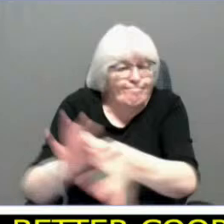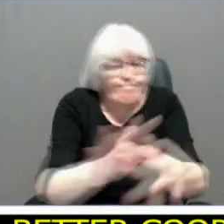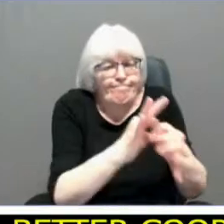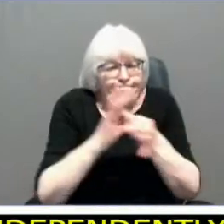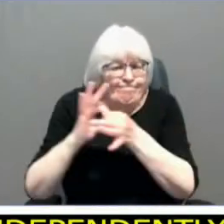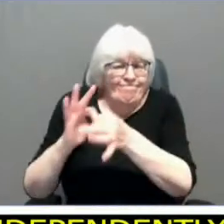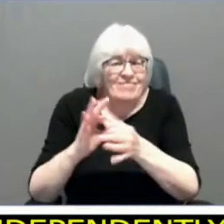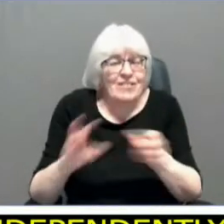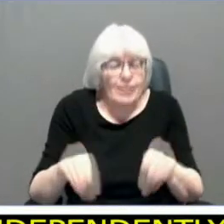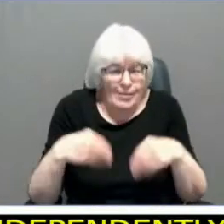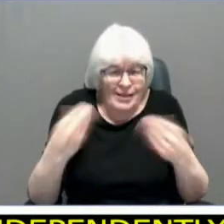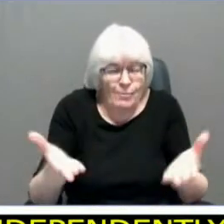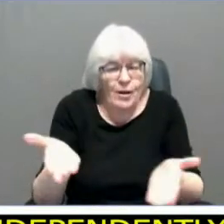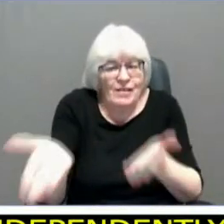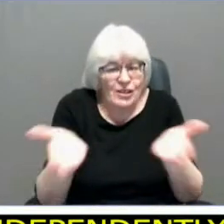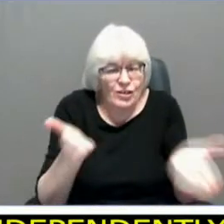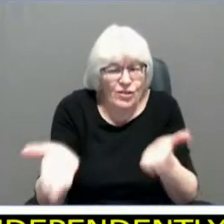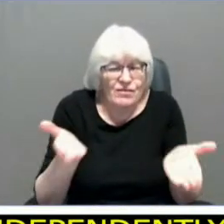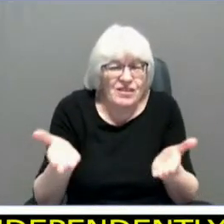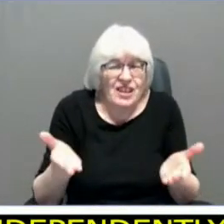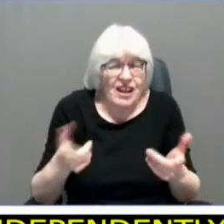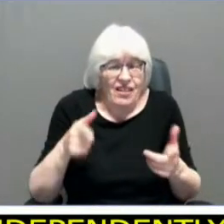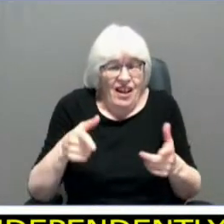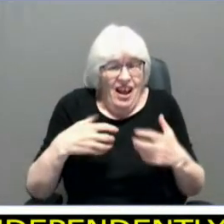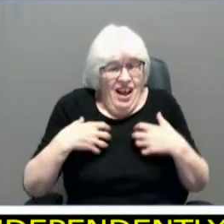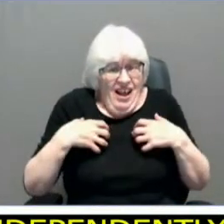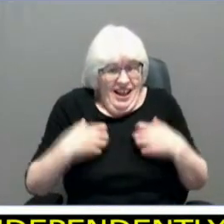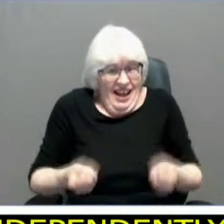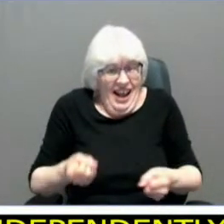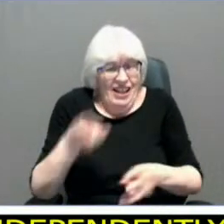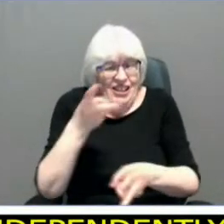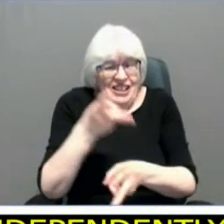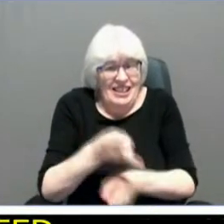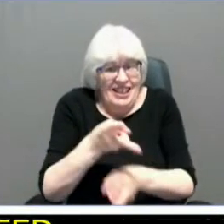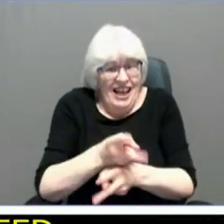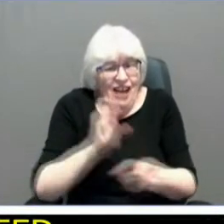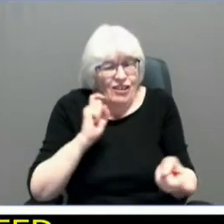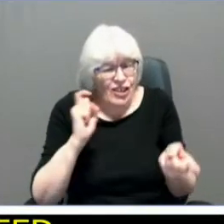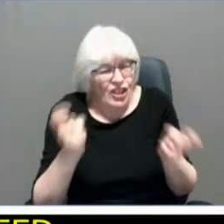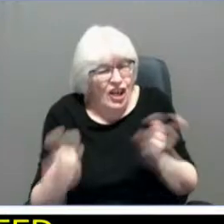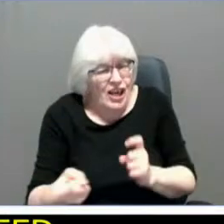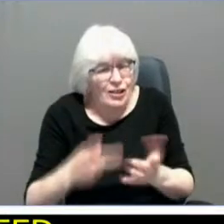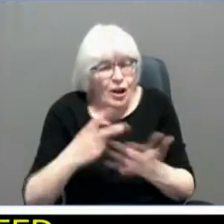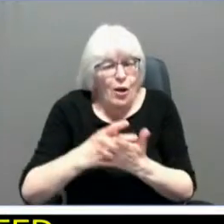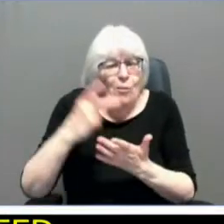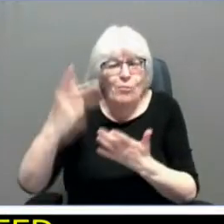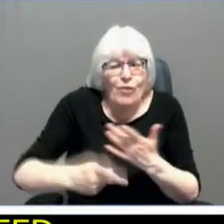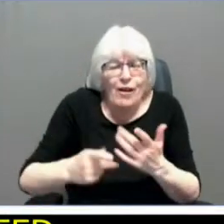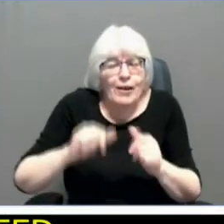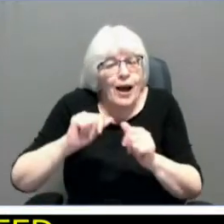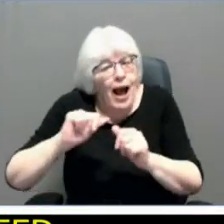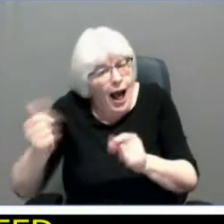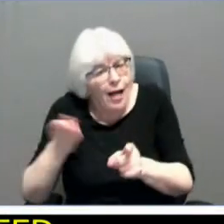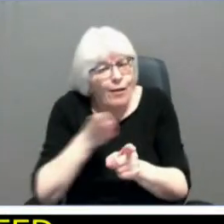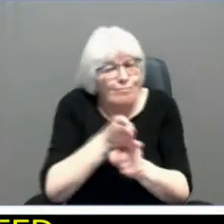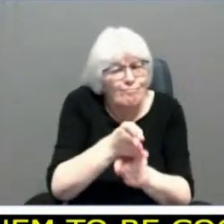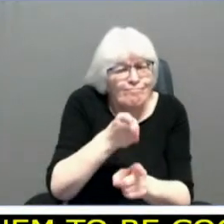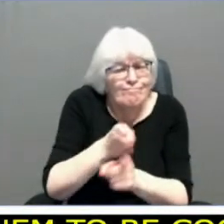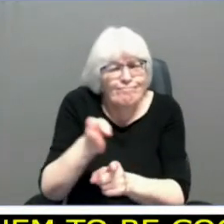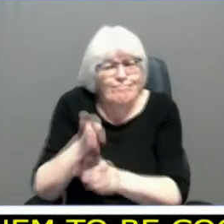changes in the healthcare program, with using other disciplines to be a part of that care model. So whether it